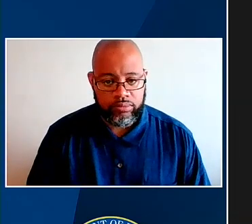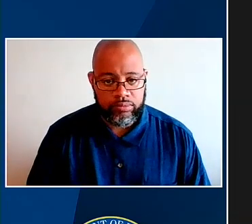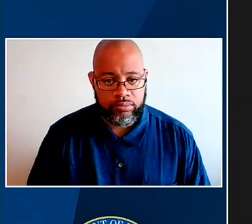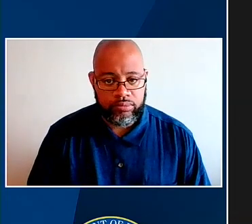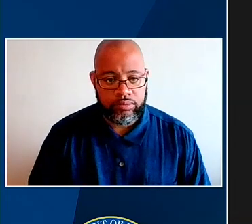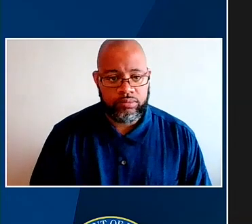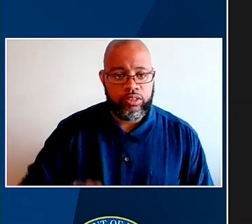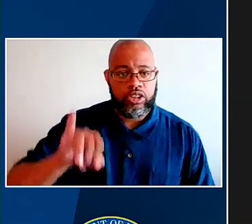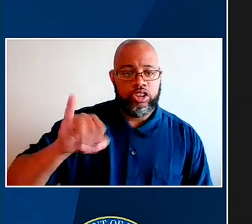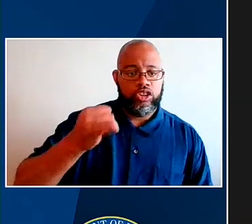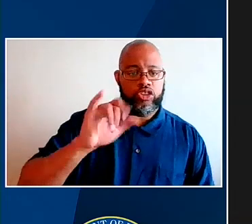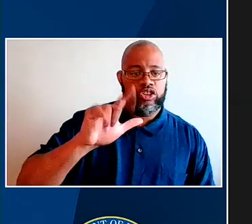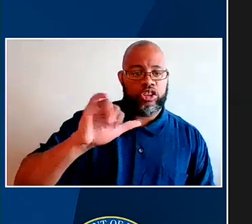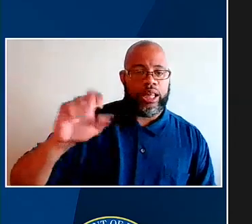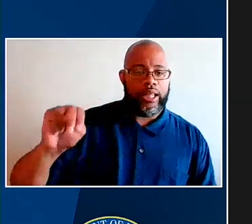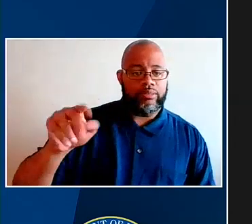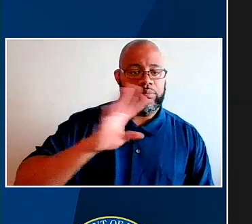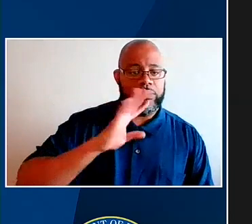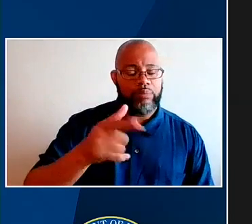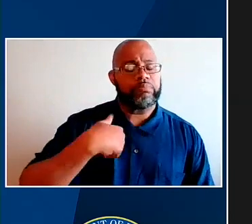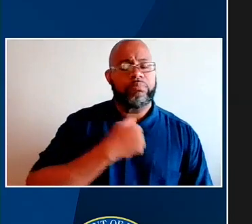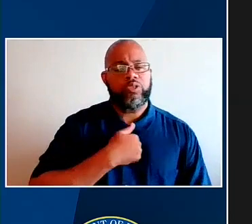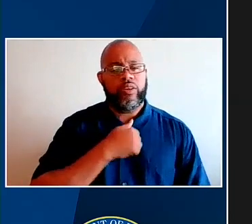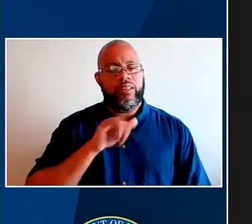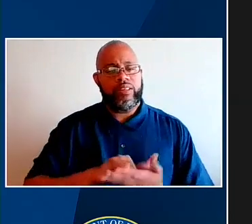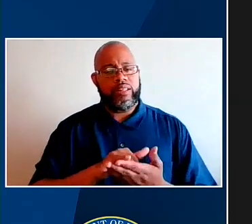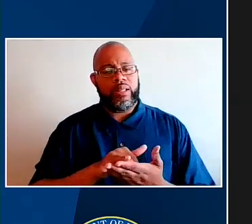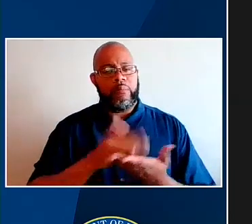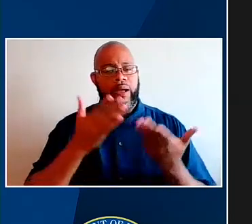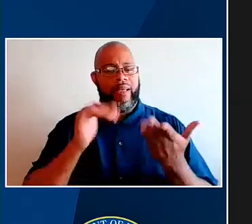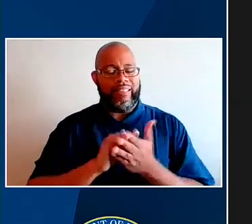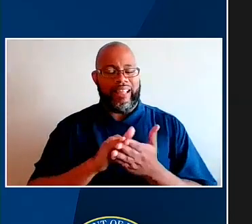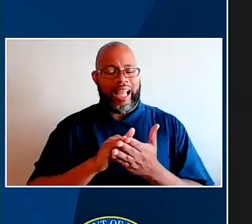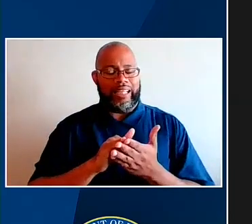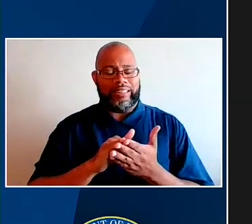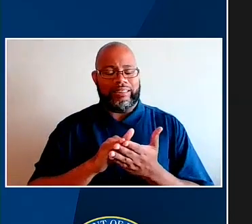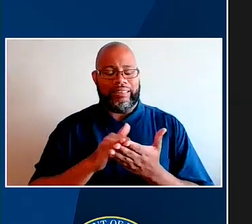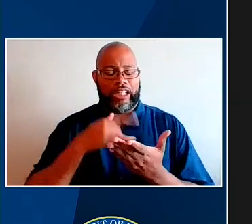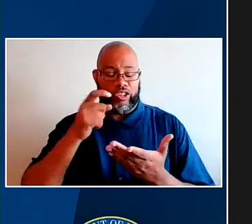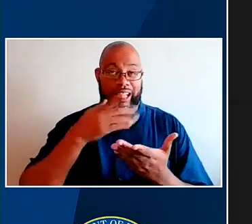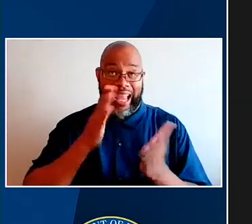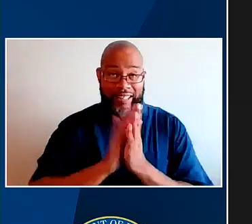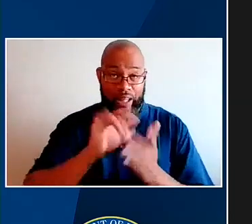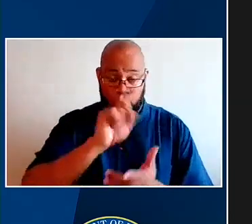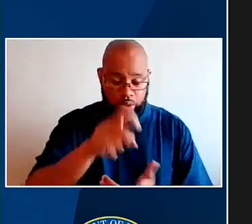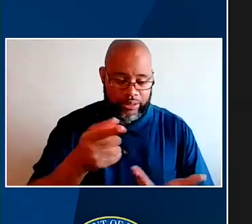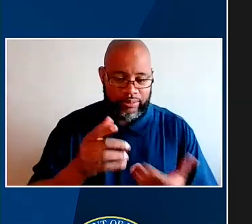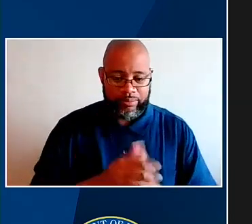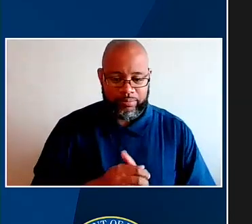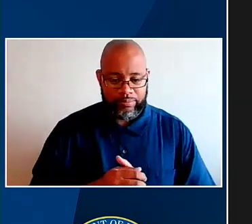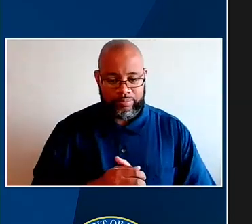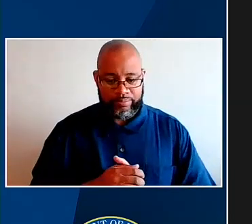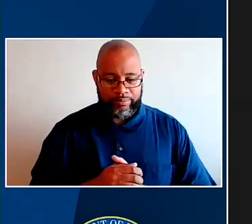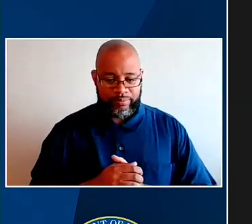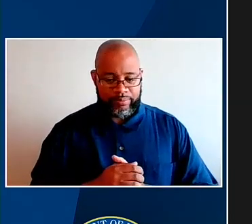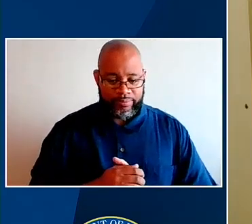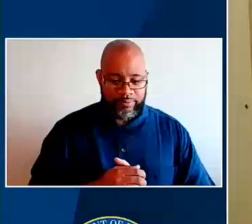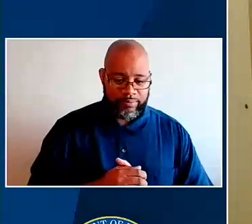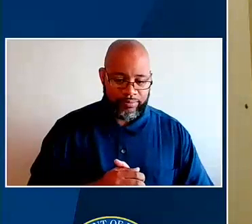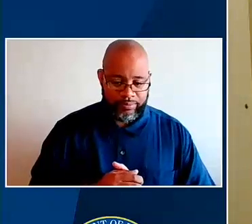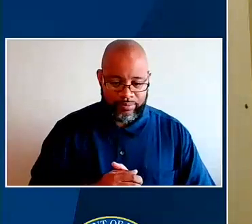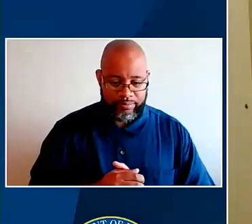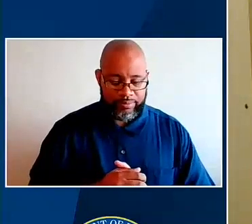Jillian. Yeah, I'm sorry. This is probably the dumbest question I've asked thus far, though probably will not be my dumbest one during